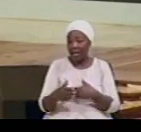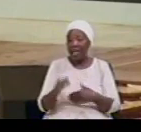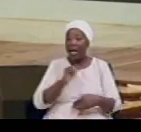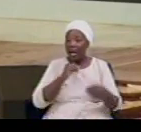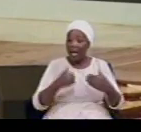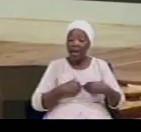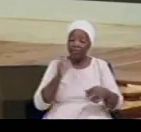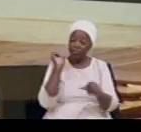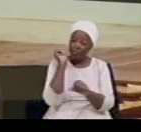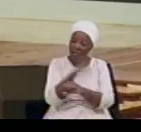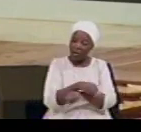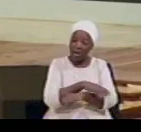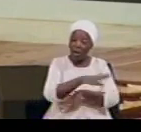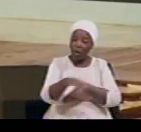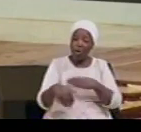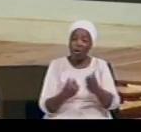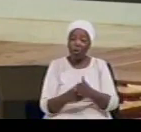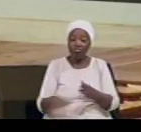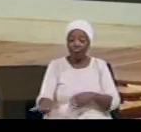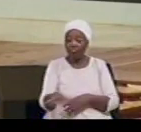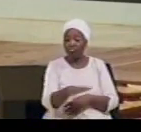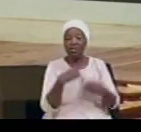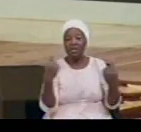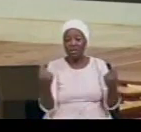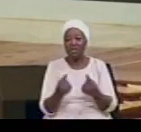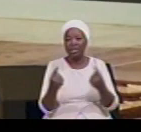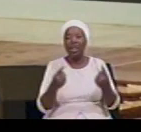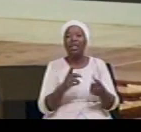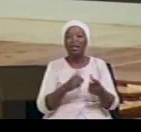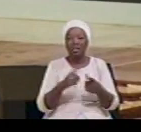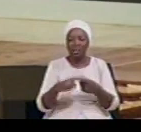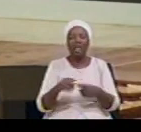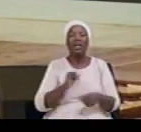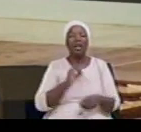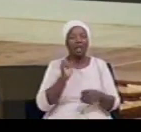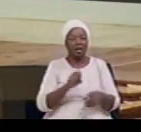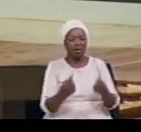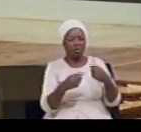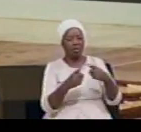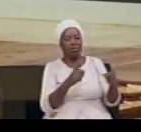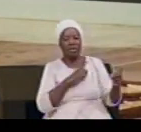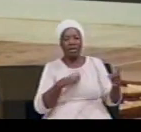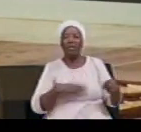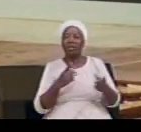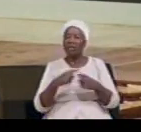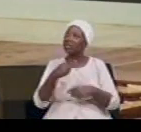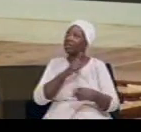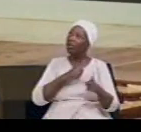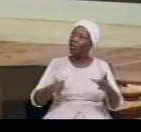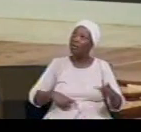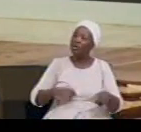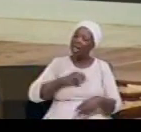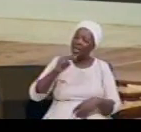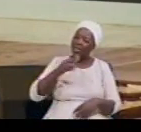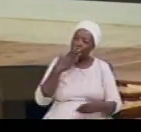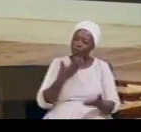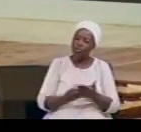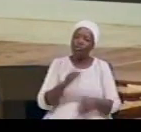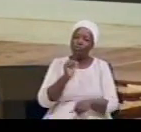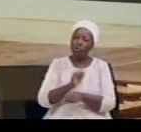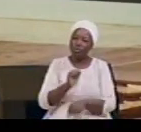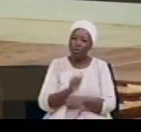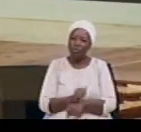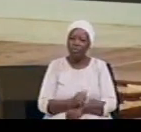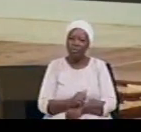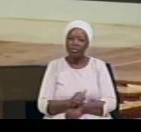overcome all these sins, and I can come to the Lord and say, Lord, I did a good job.